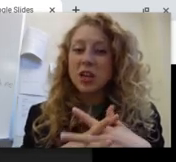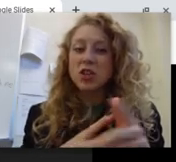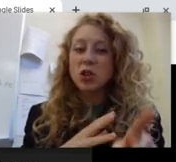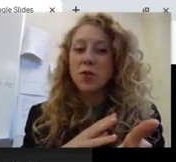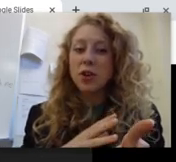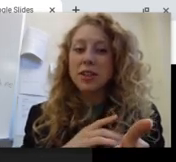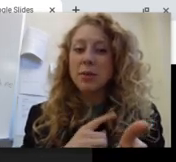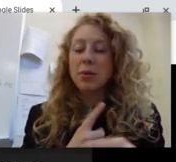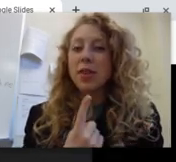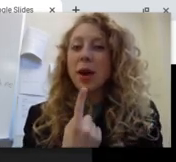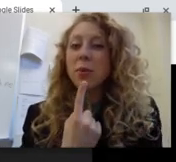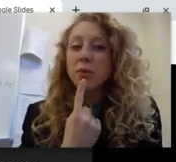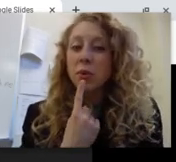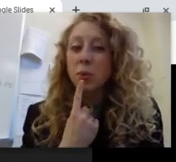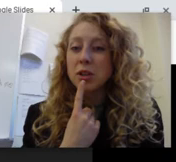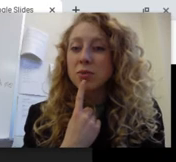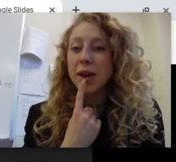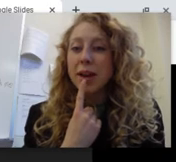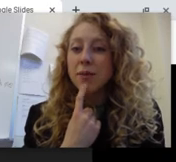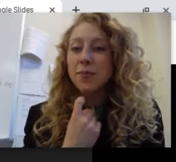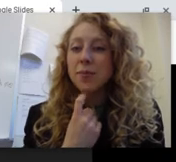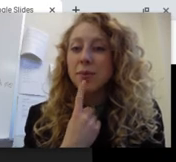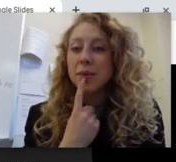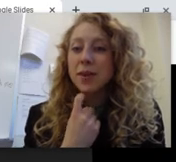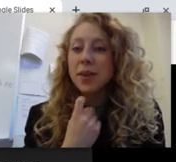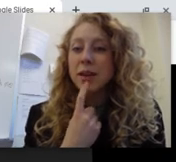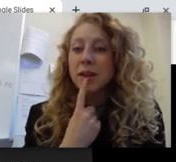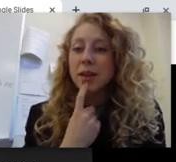to change. So for example, that the words red,